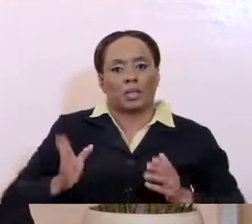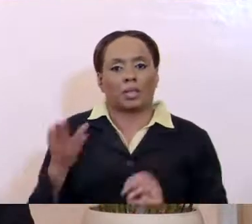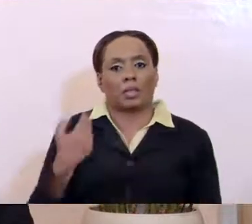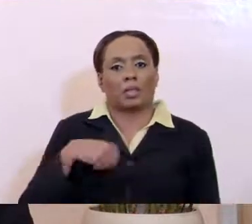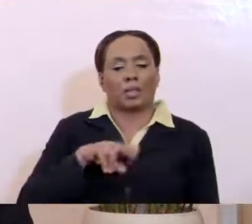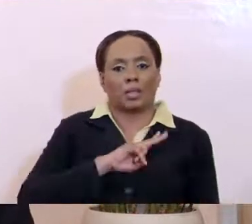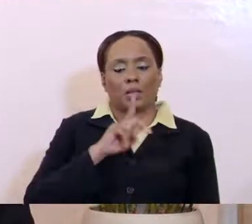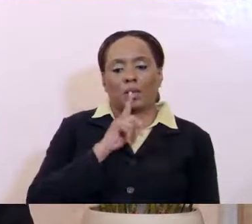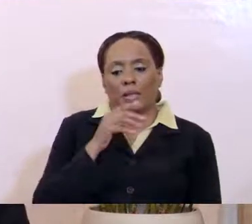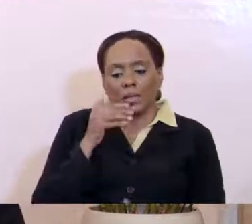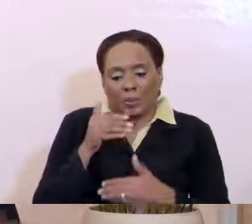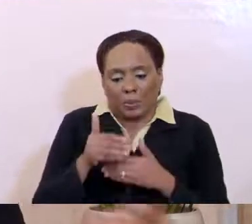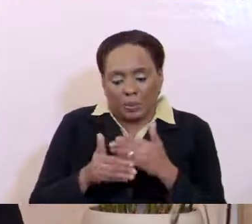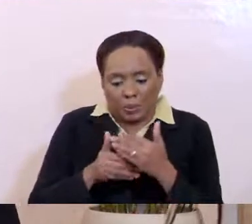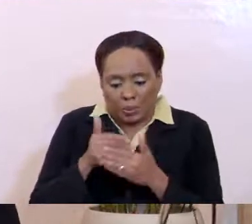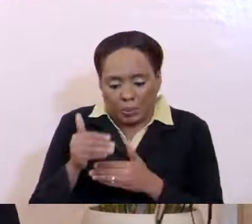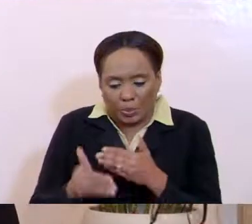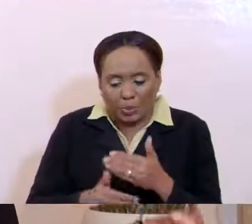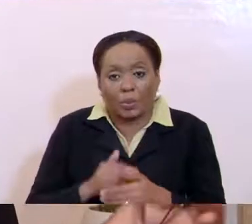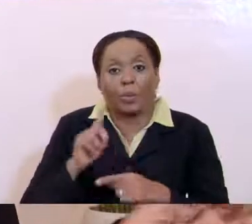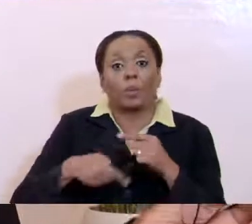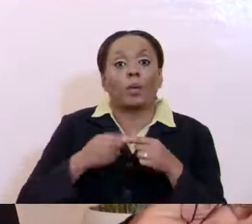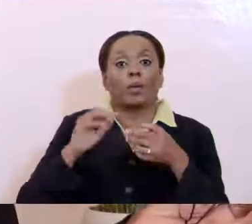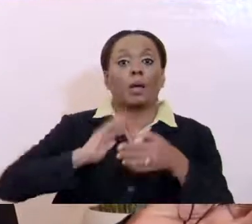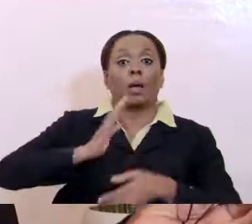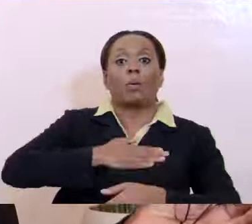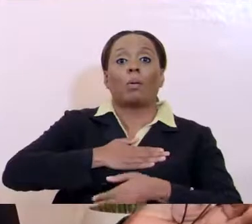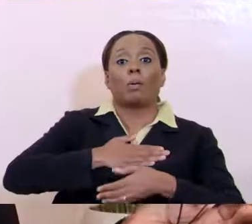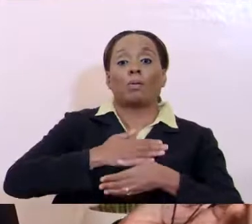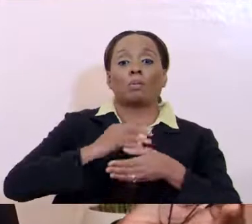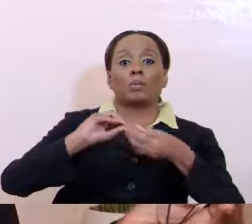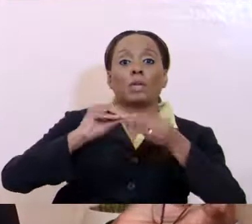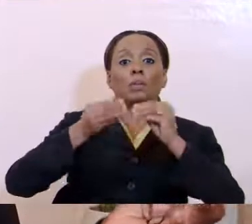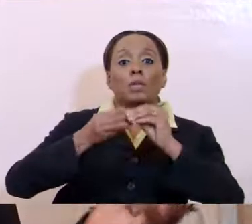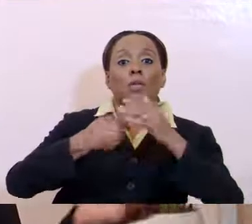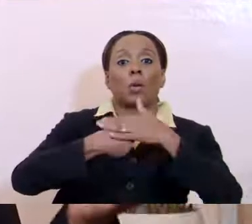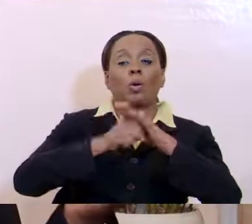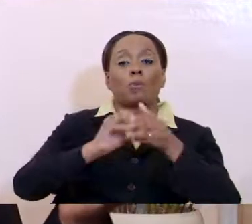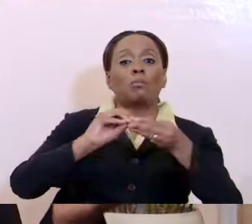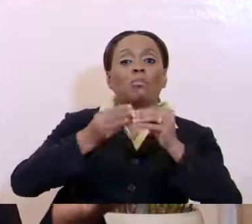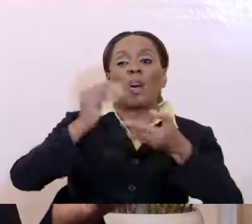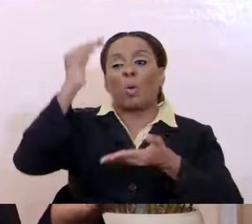get through this. And when the numbers get down, then there'll be an opportunity to